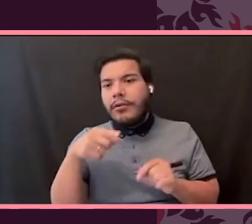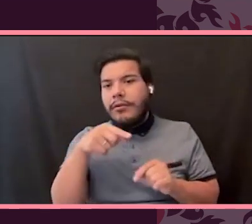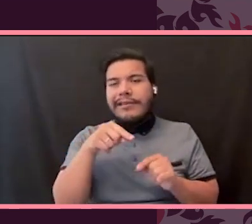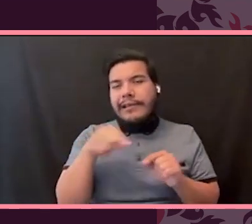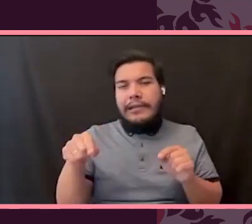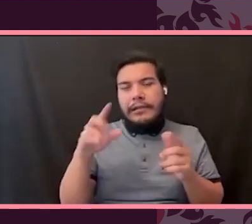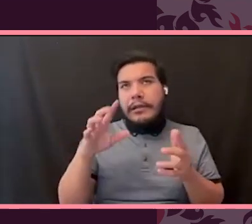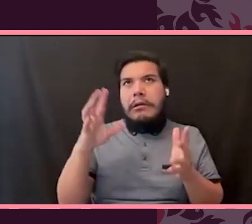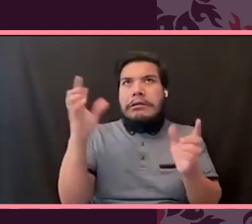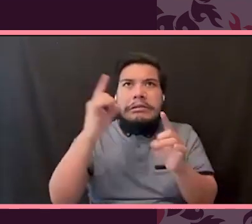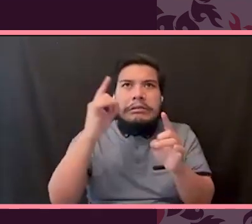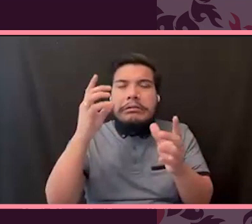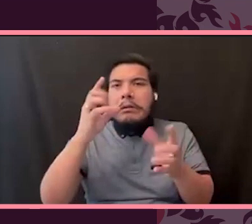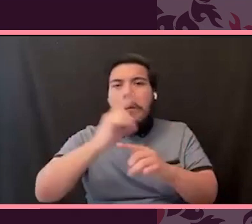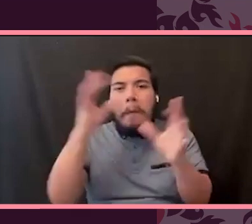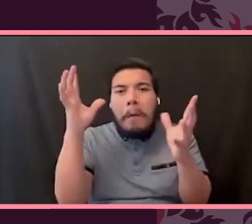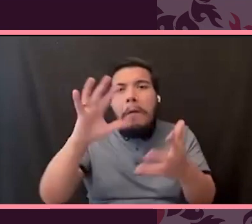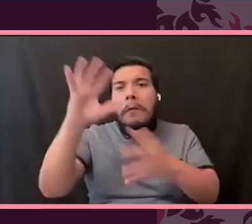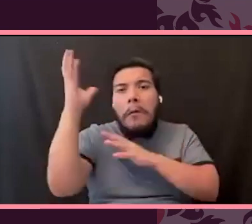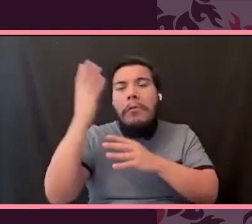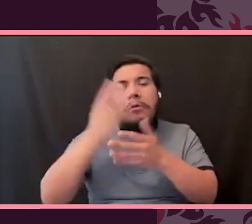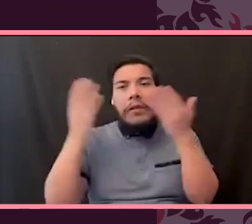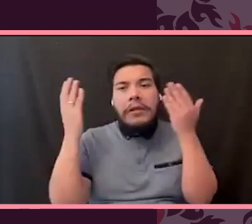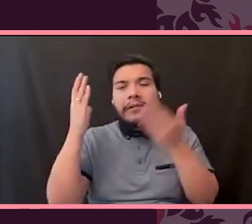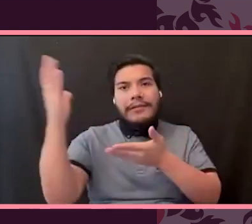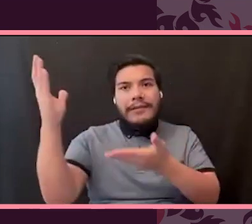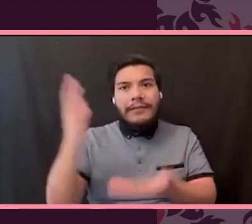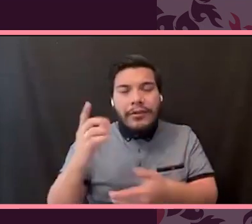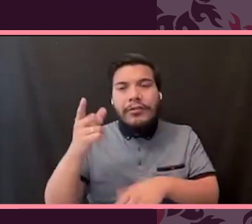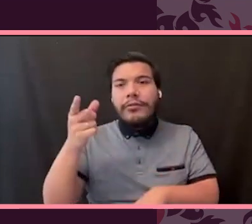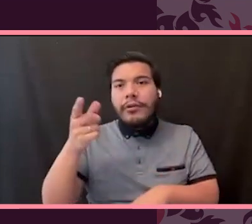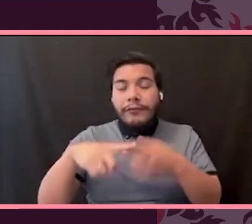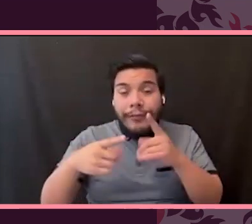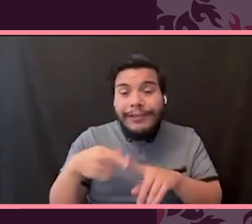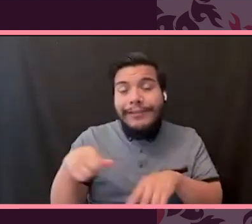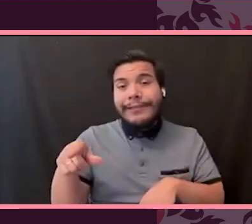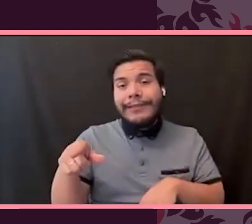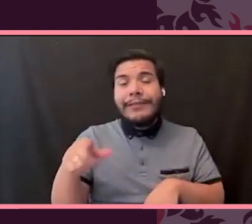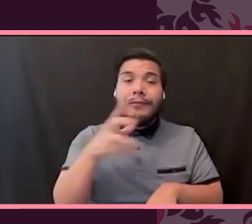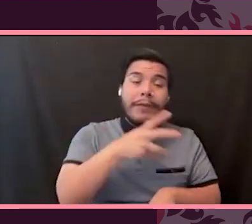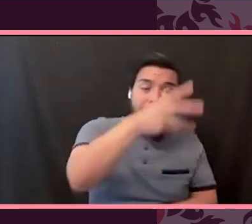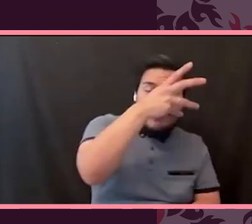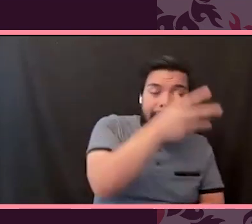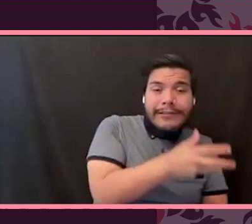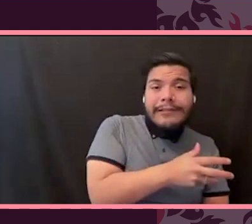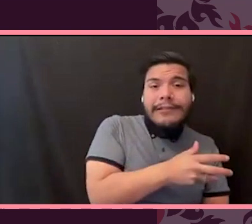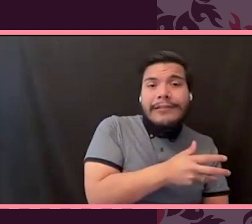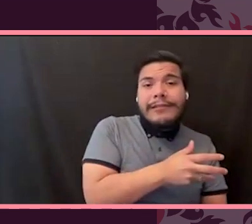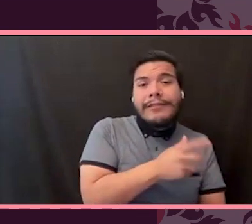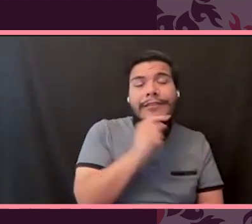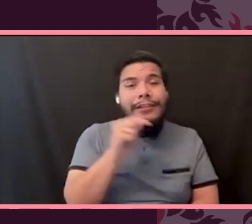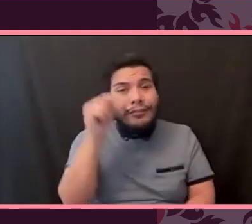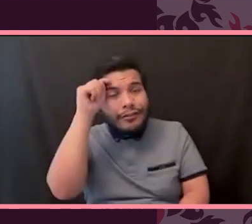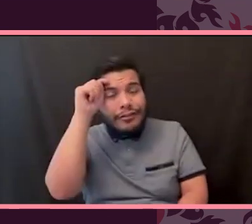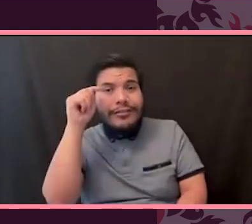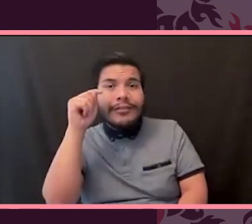drastic, terrible things that are being delivered to our friends, to parents, to